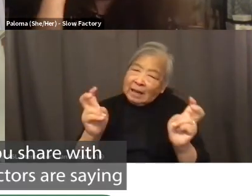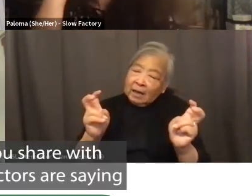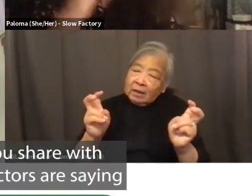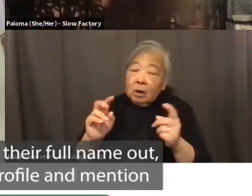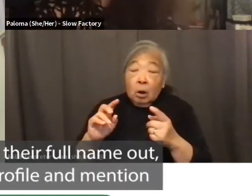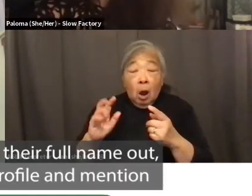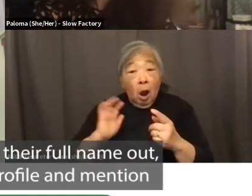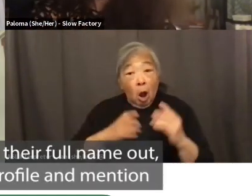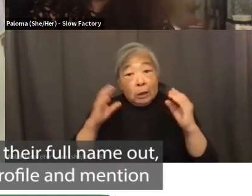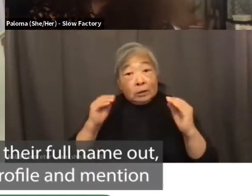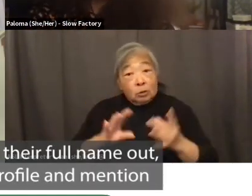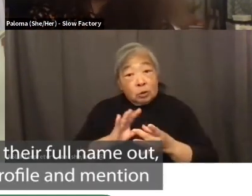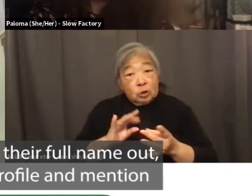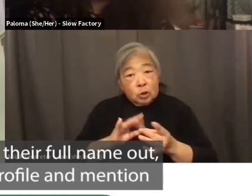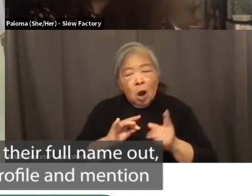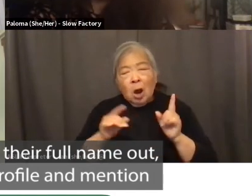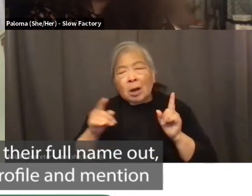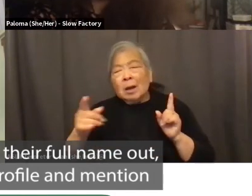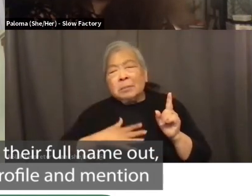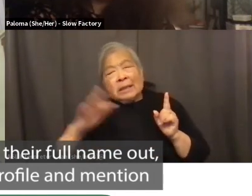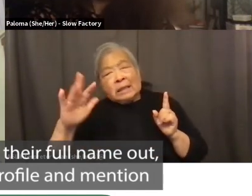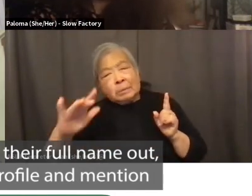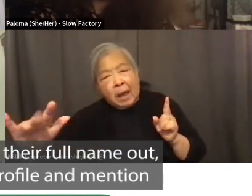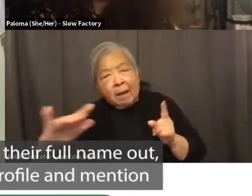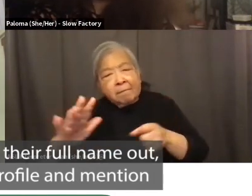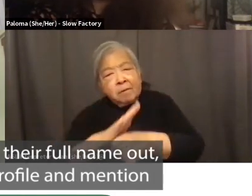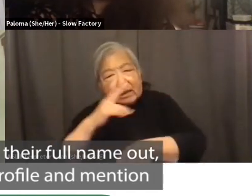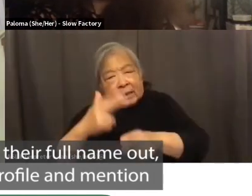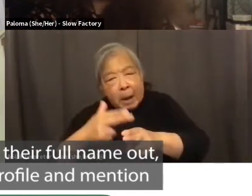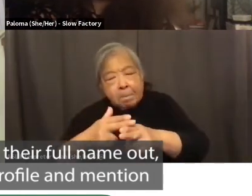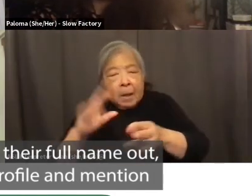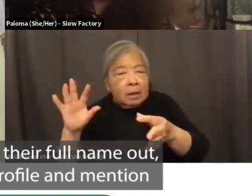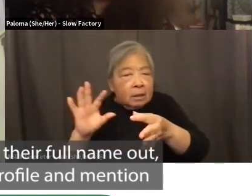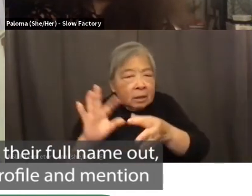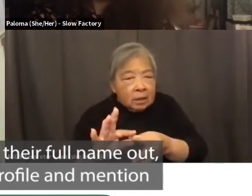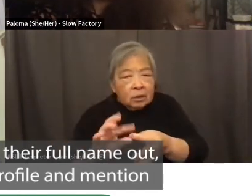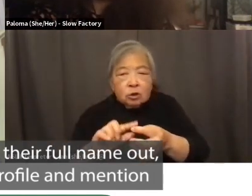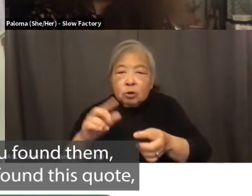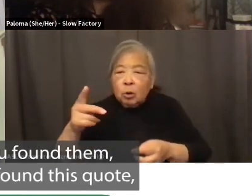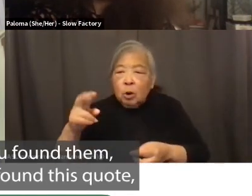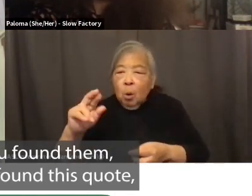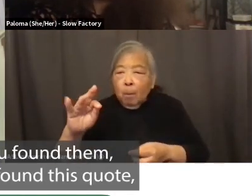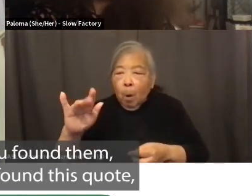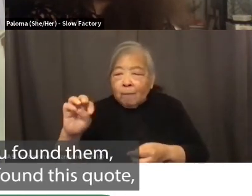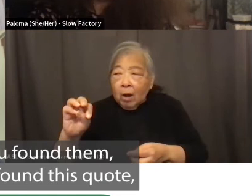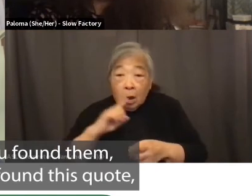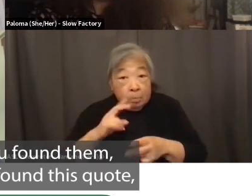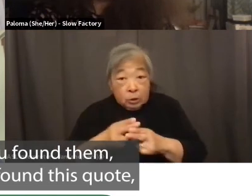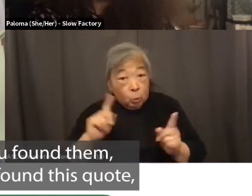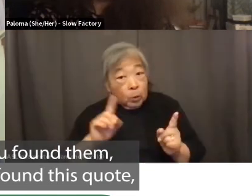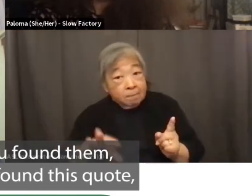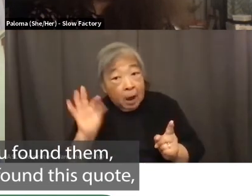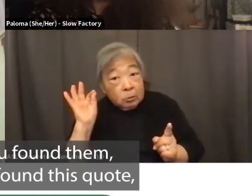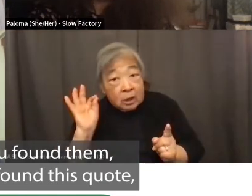instructors are saying, you must spell their full name out, link to their profile, and mention where you found them, where you